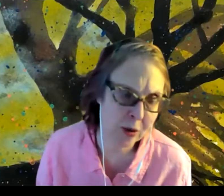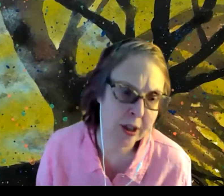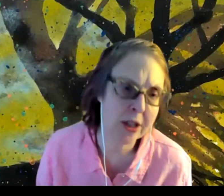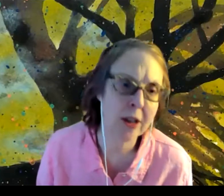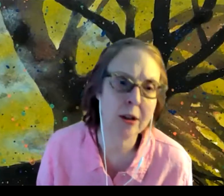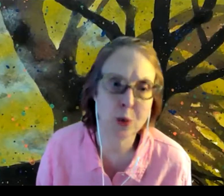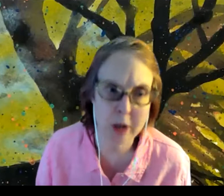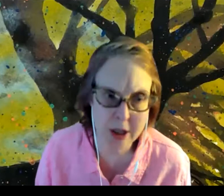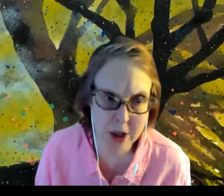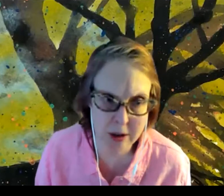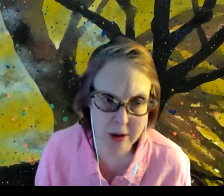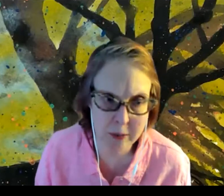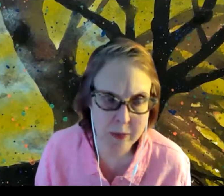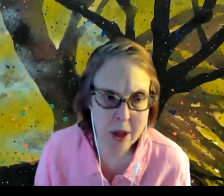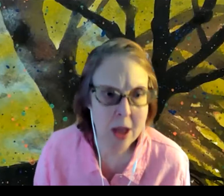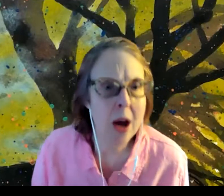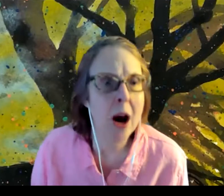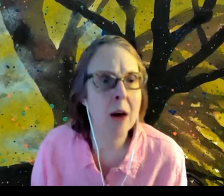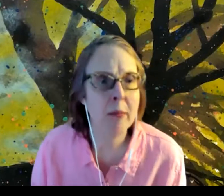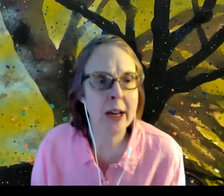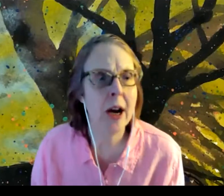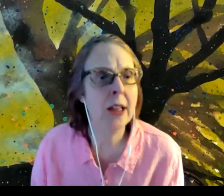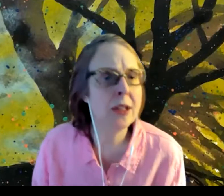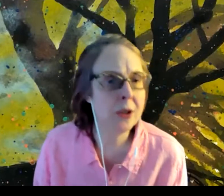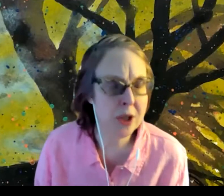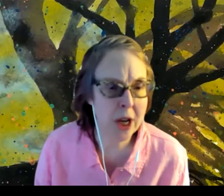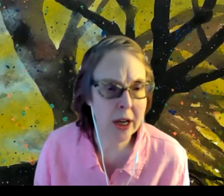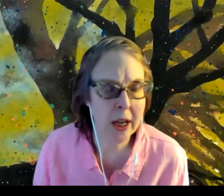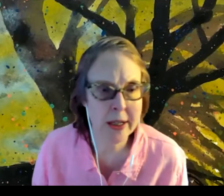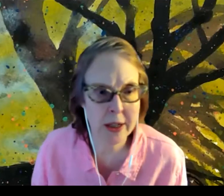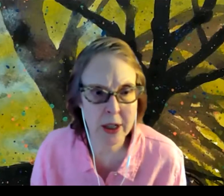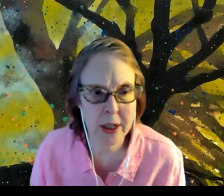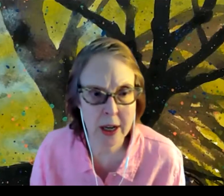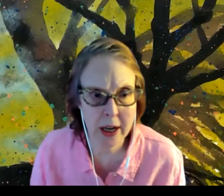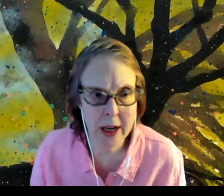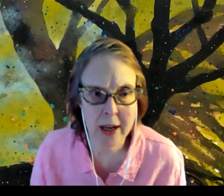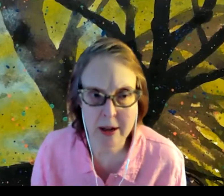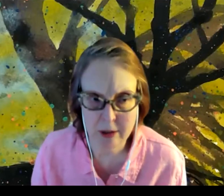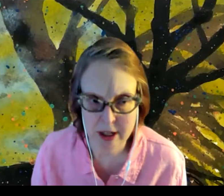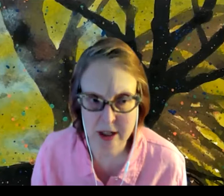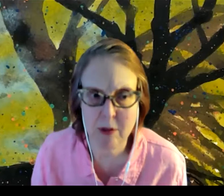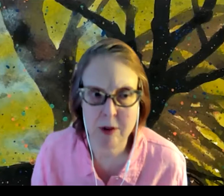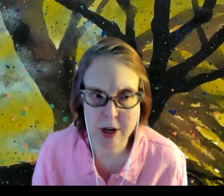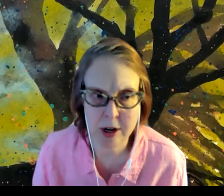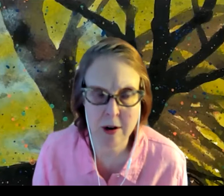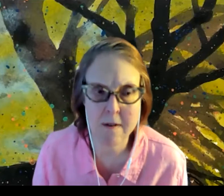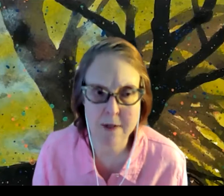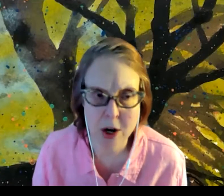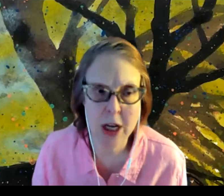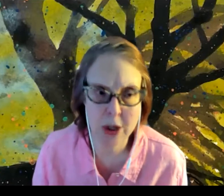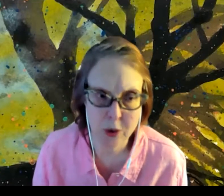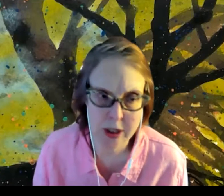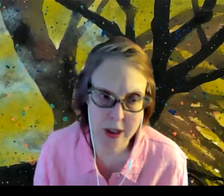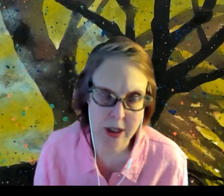interact with each other, treat each other. My colleagues, Dushana and Derek and I know that some of you here are